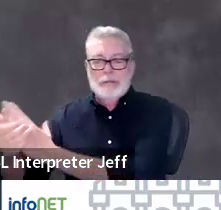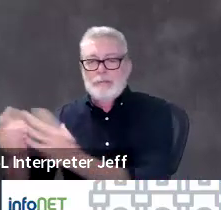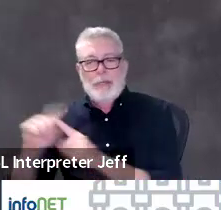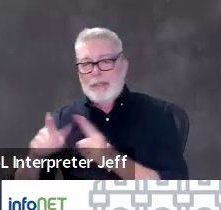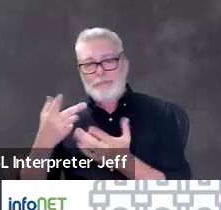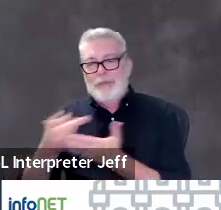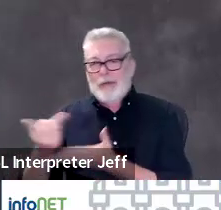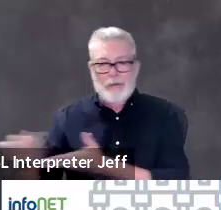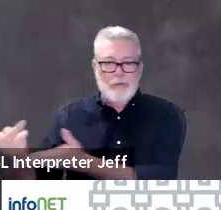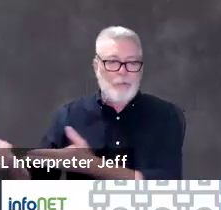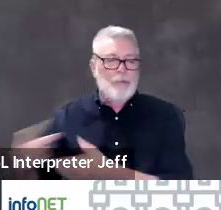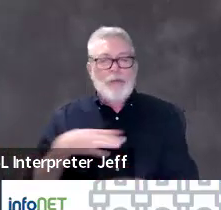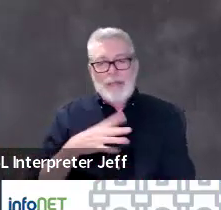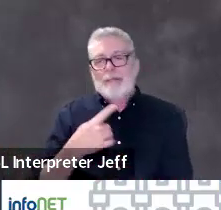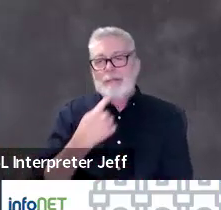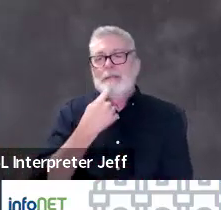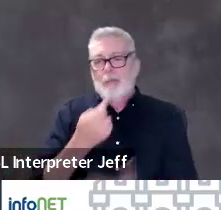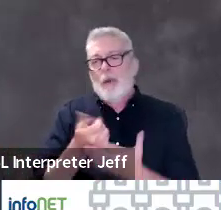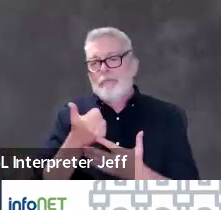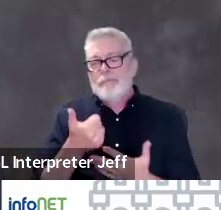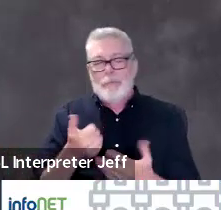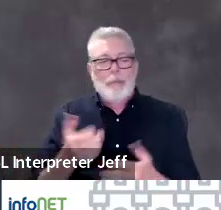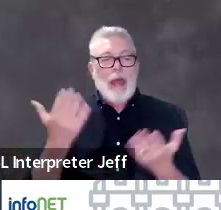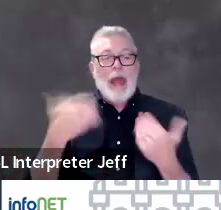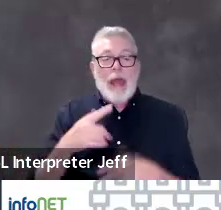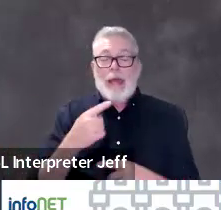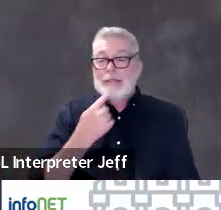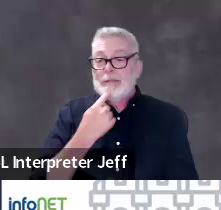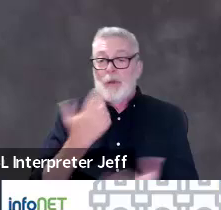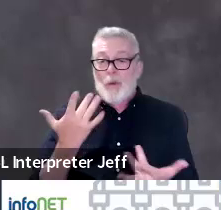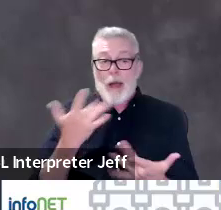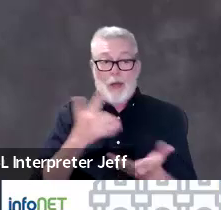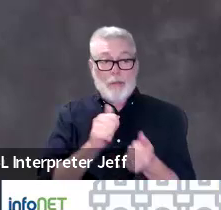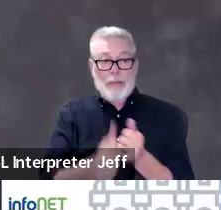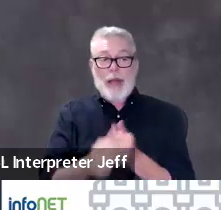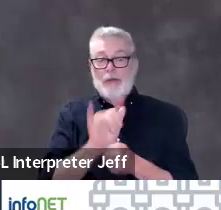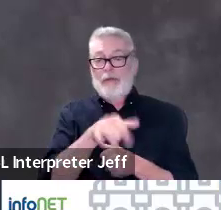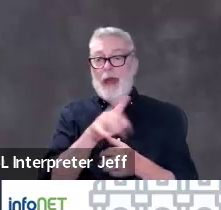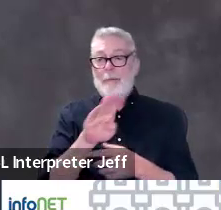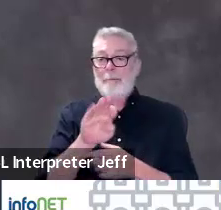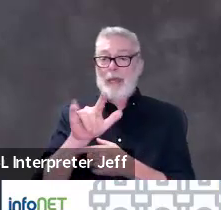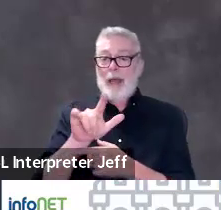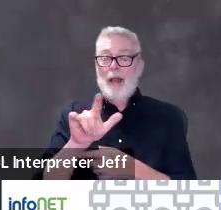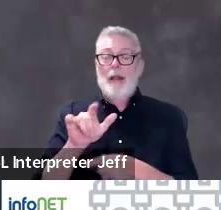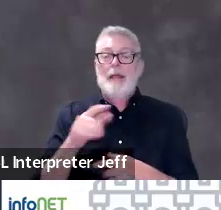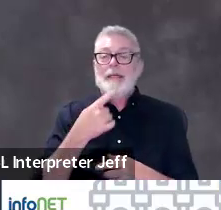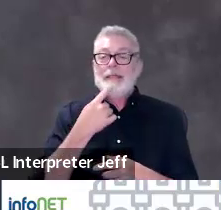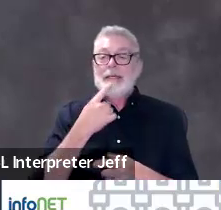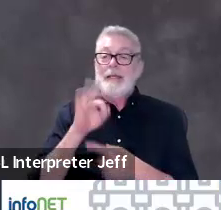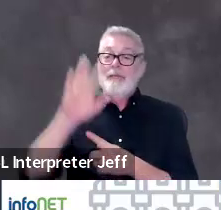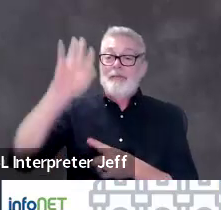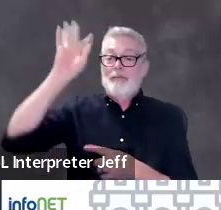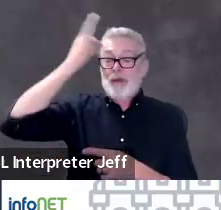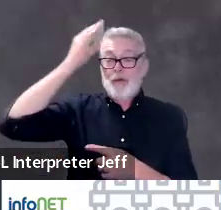So disappointing that got taken out. Also disappointing that with the passage of that bill, it says that if the federal